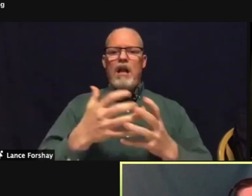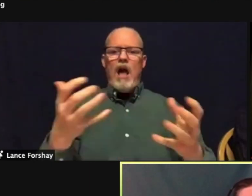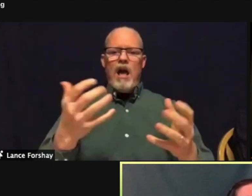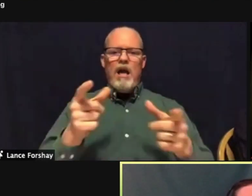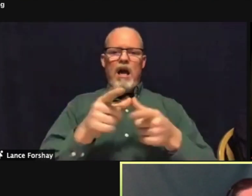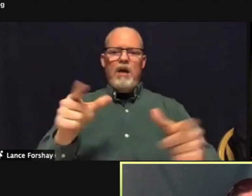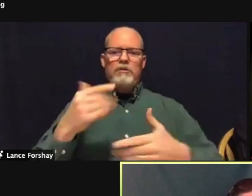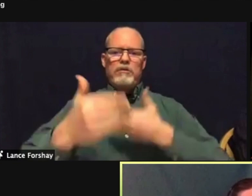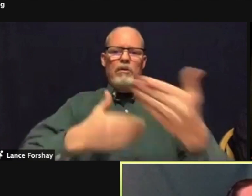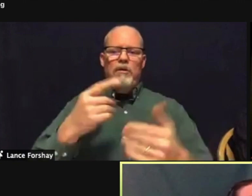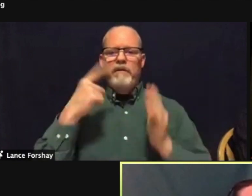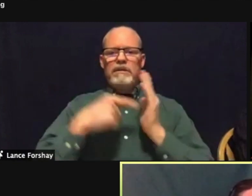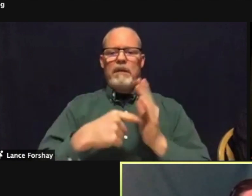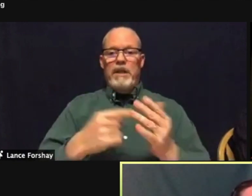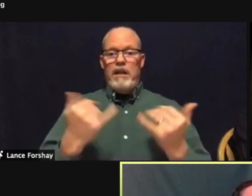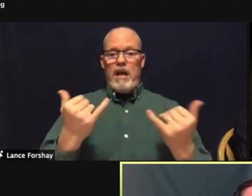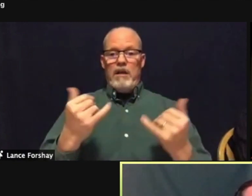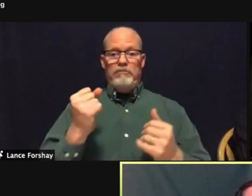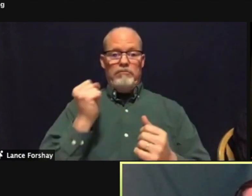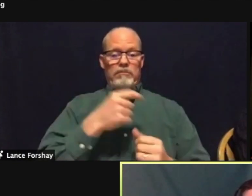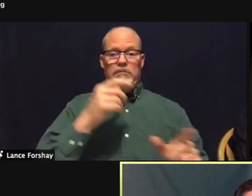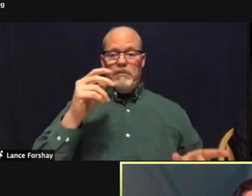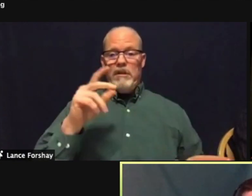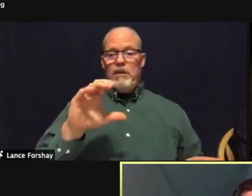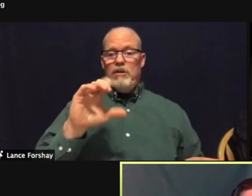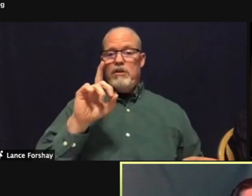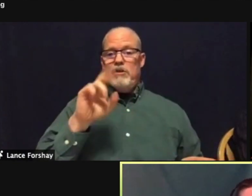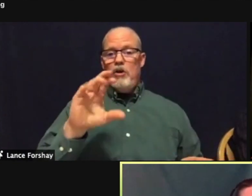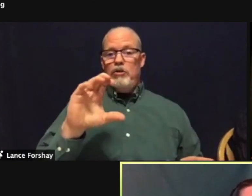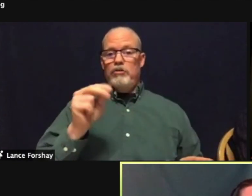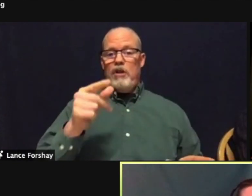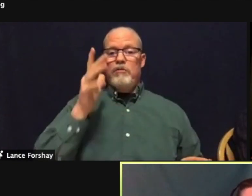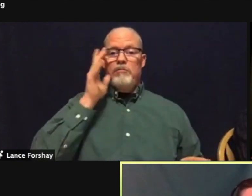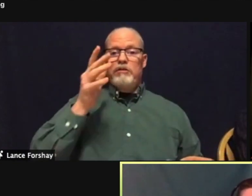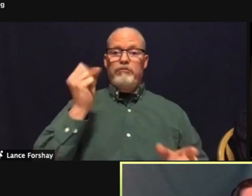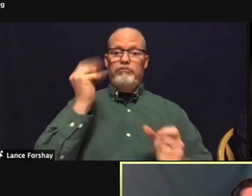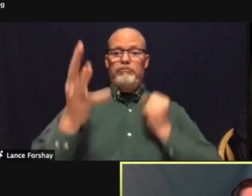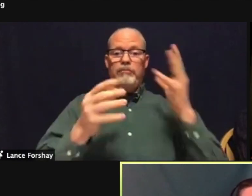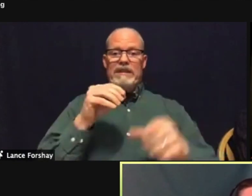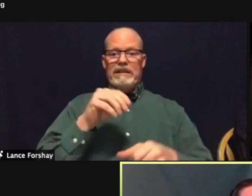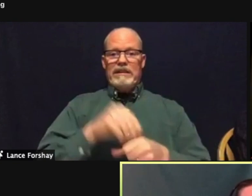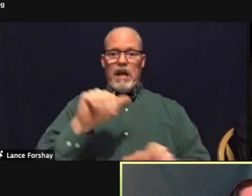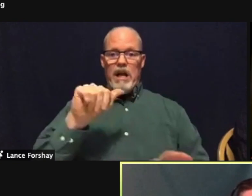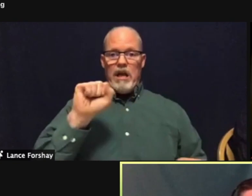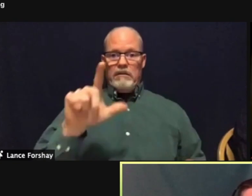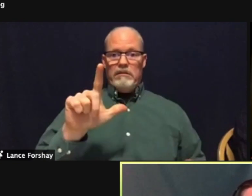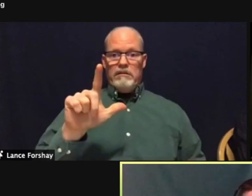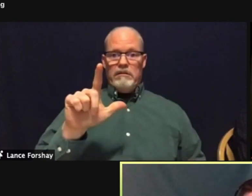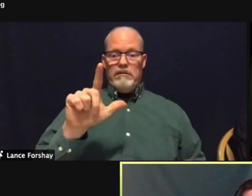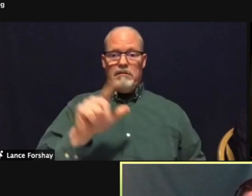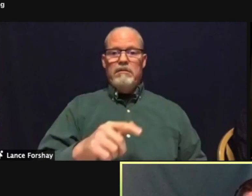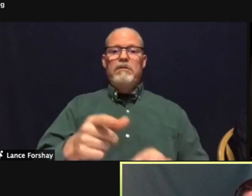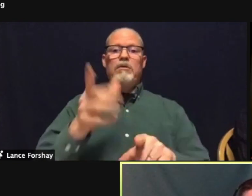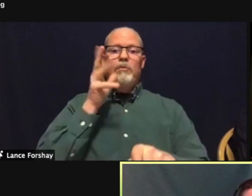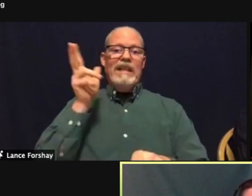adequately. Dr. Hwang will use ASL, American Sign Language, and you're going to hear a voice